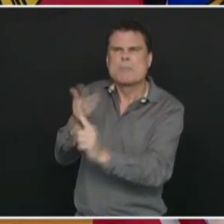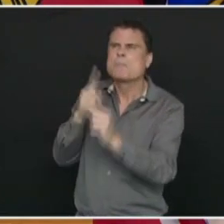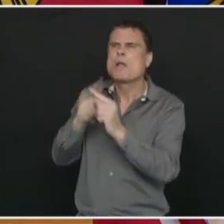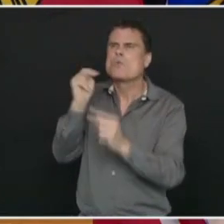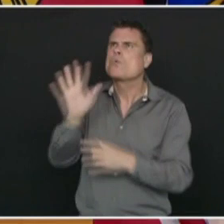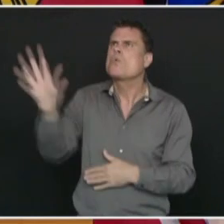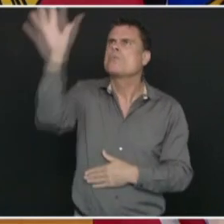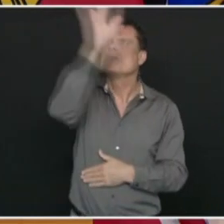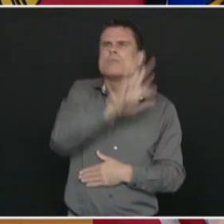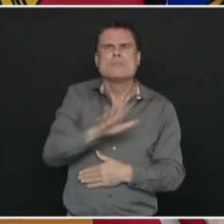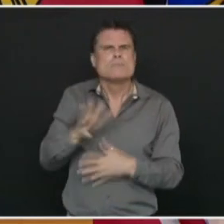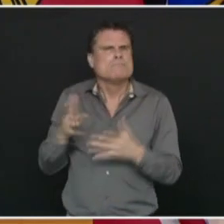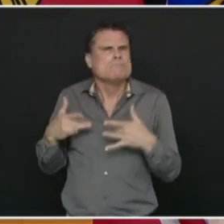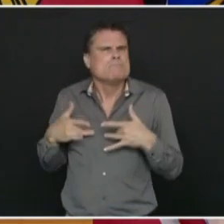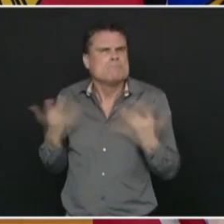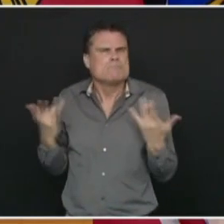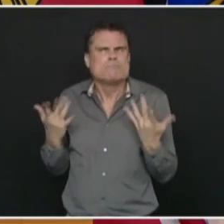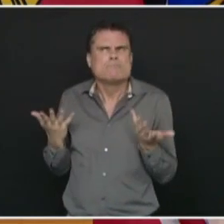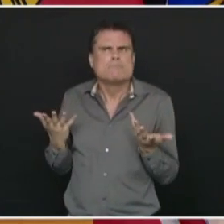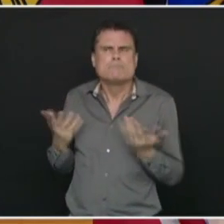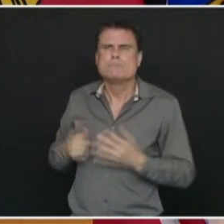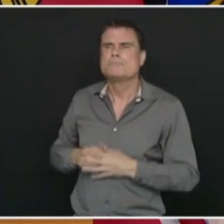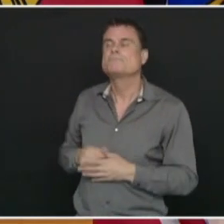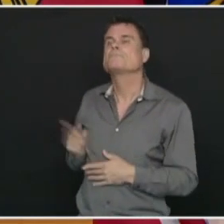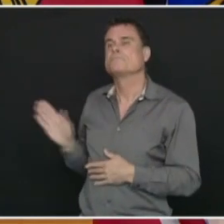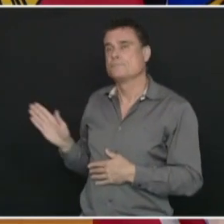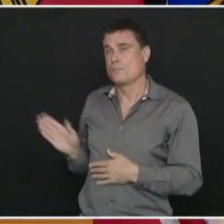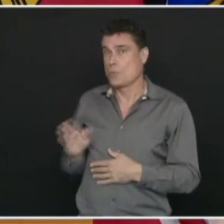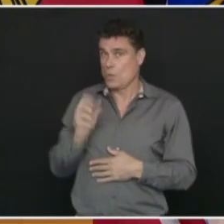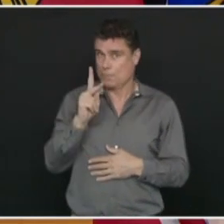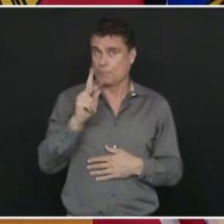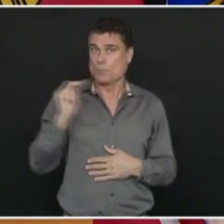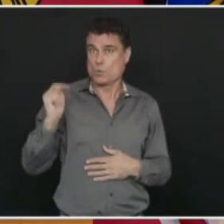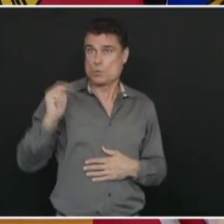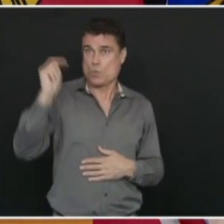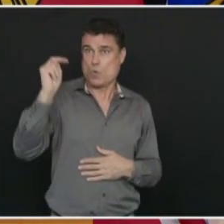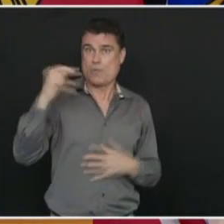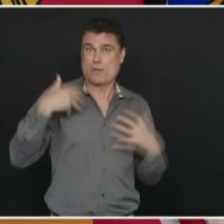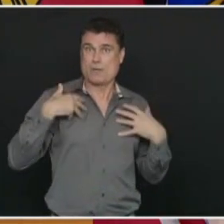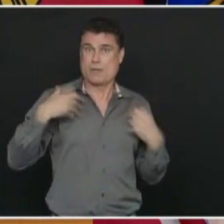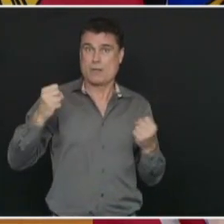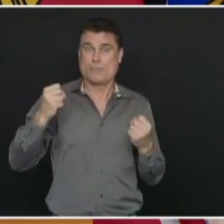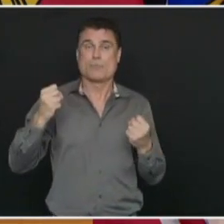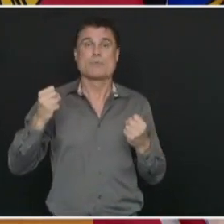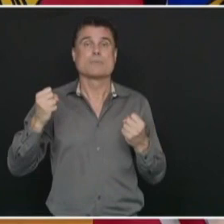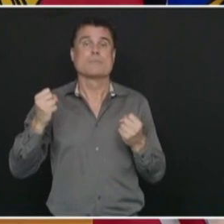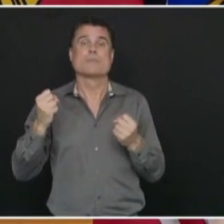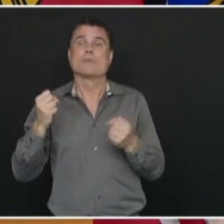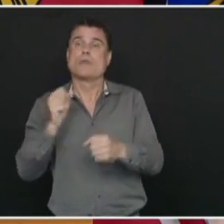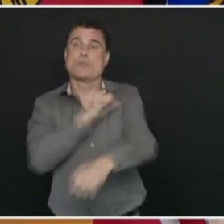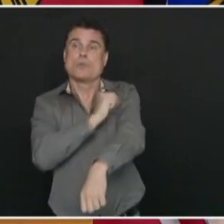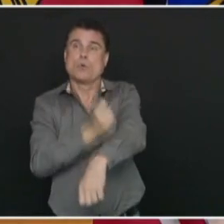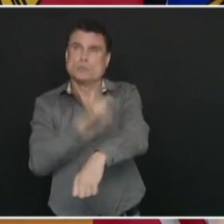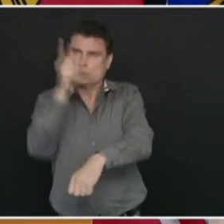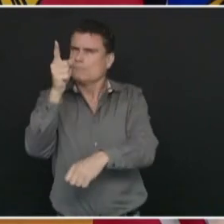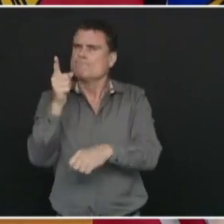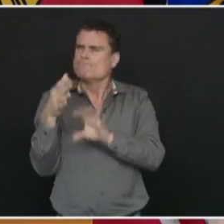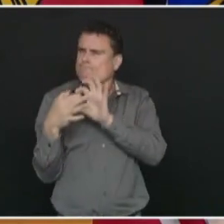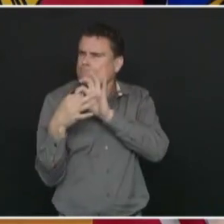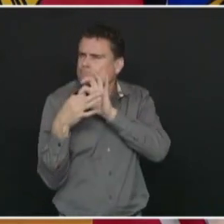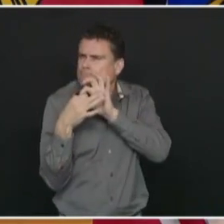unless absolutely necessary. Yeah, so when we are looking at what is happening, where